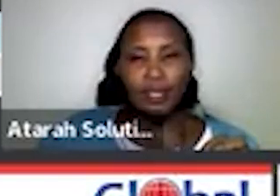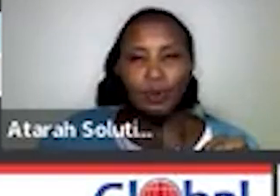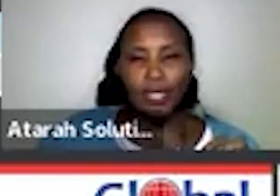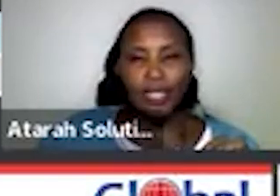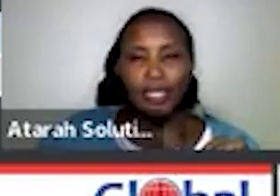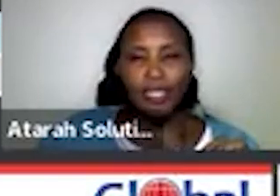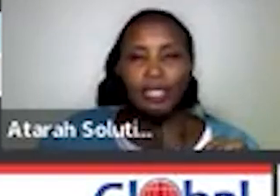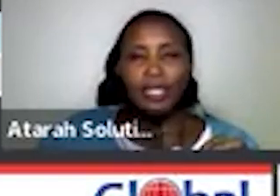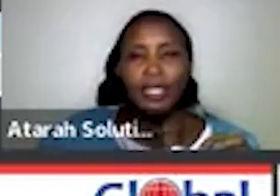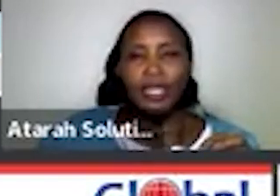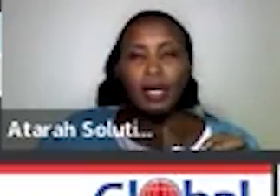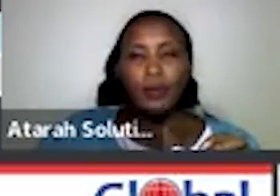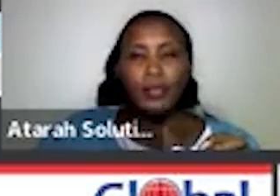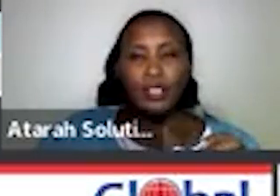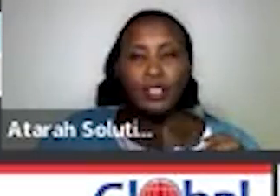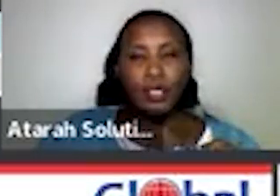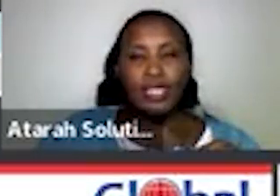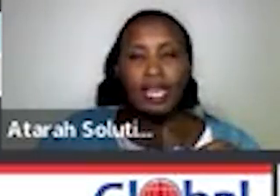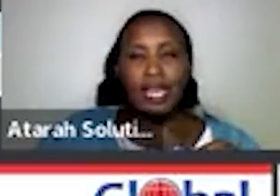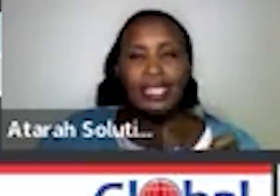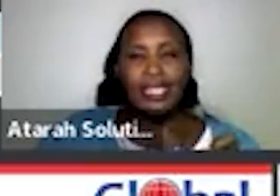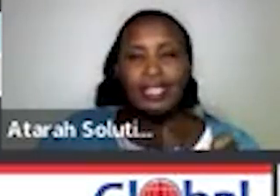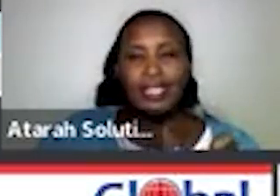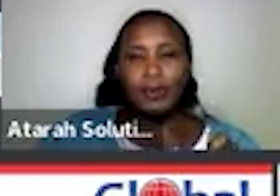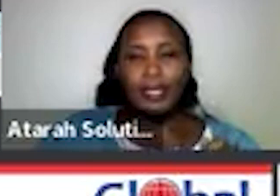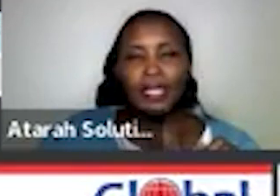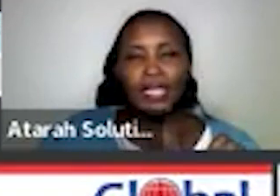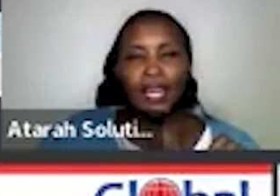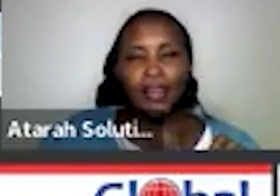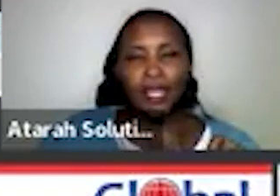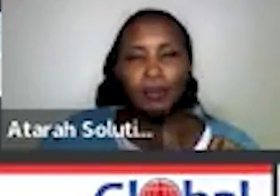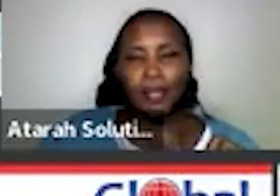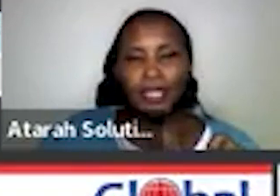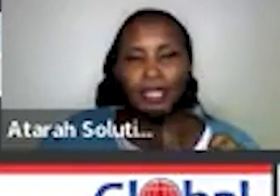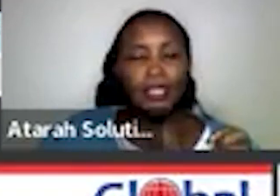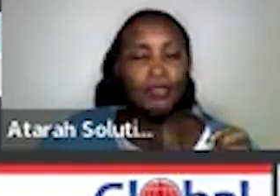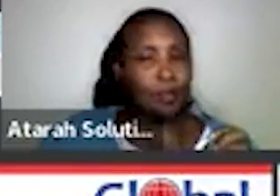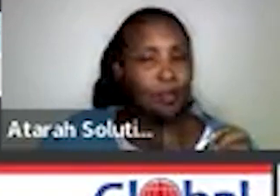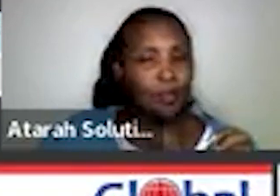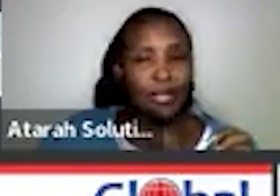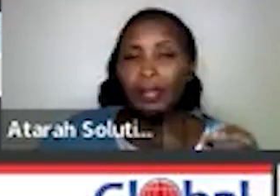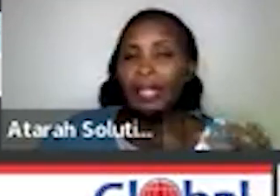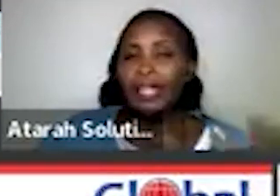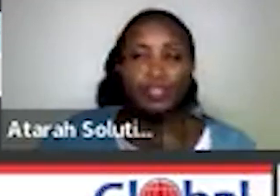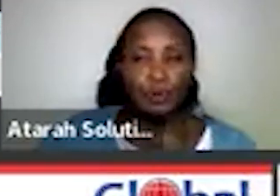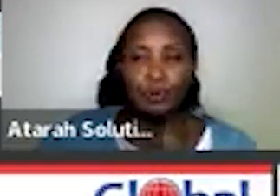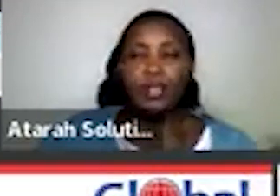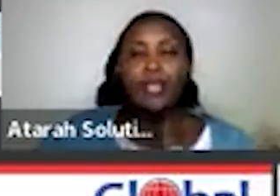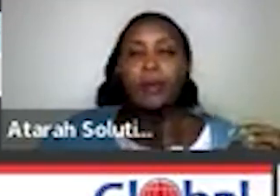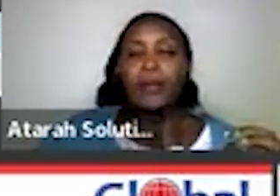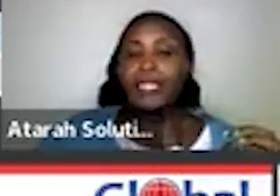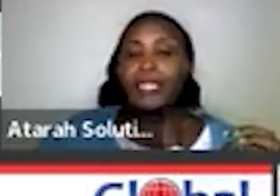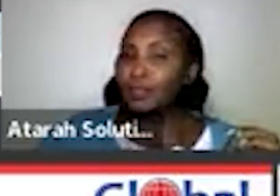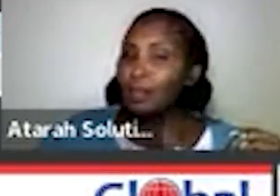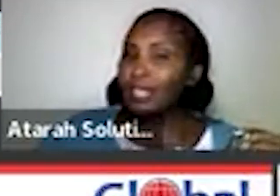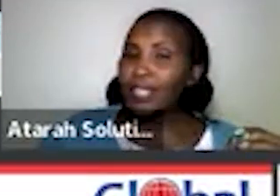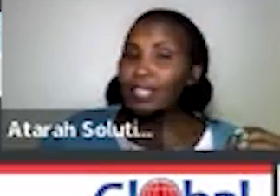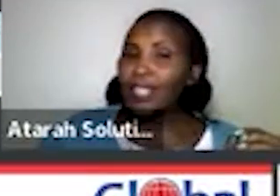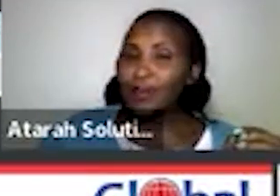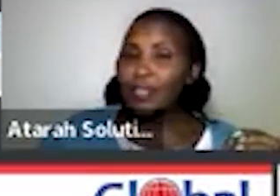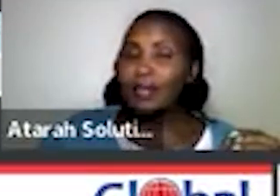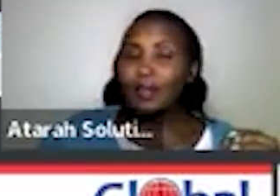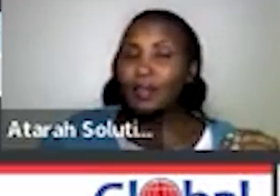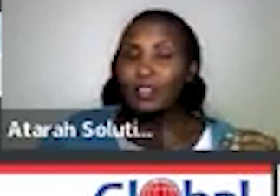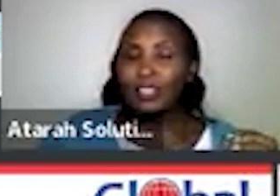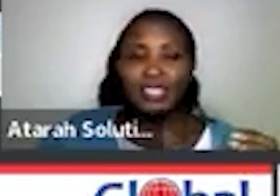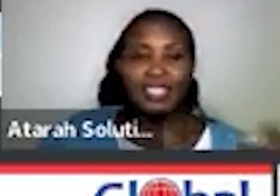serious networks potentials are interacted with in high-flying places like golf club. That's true. But so